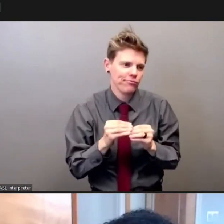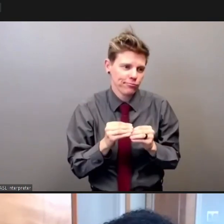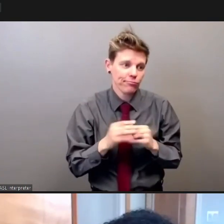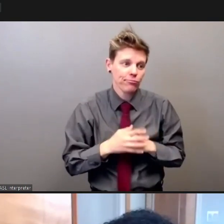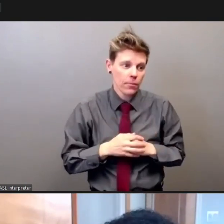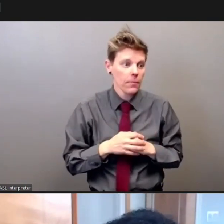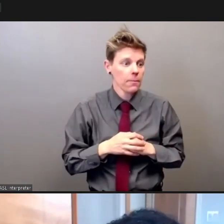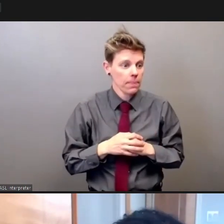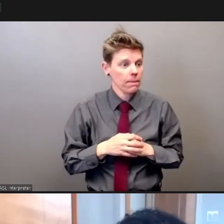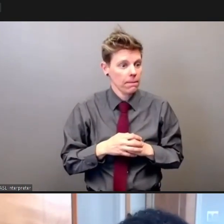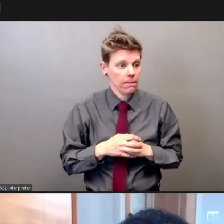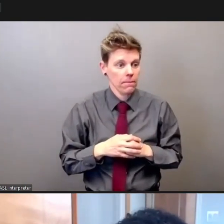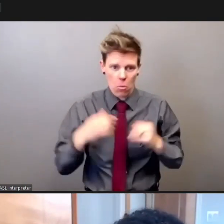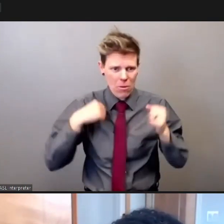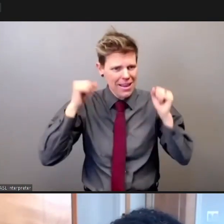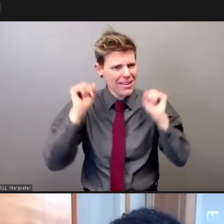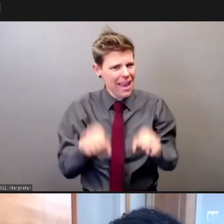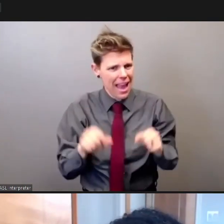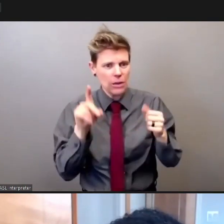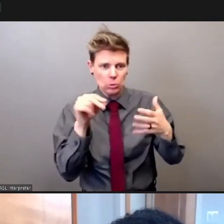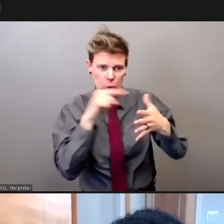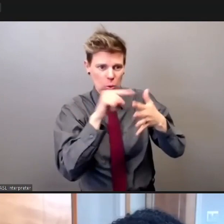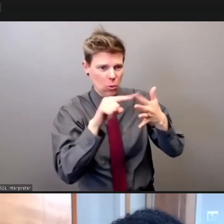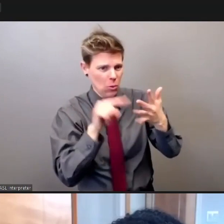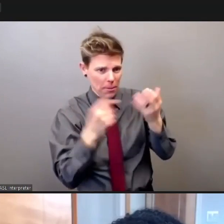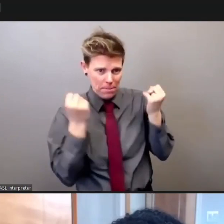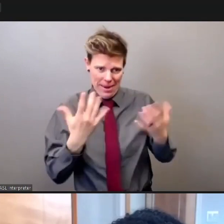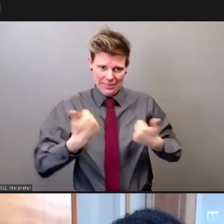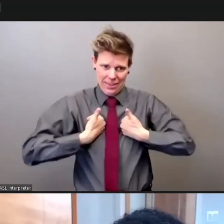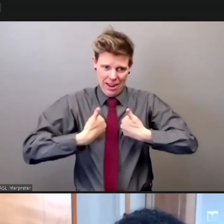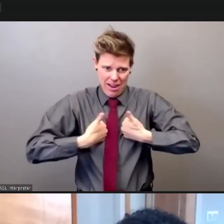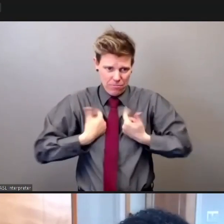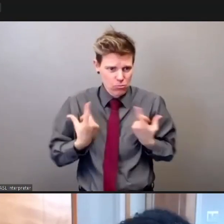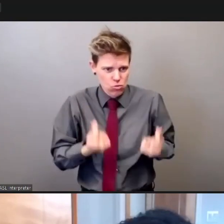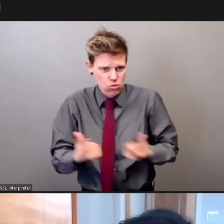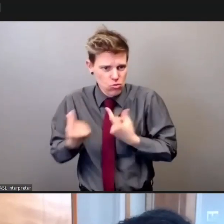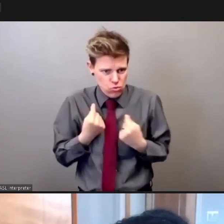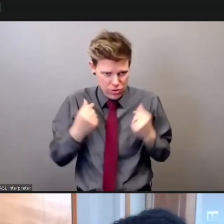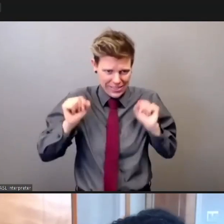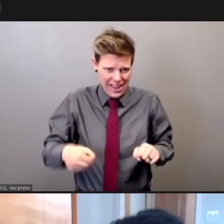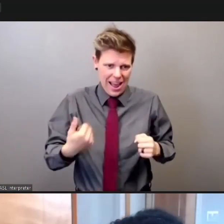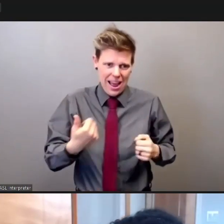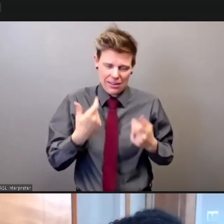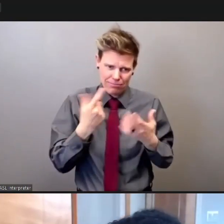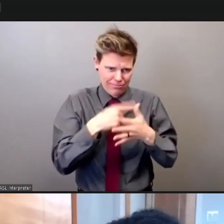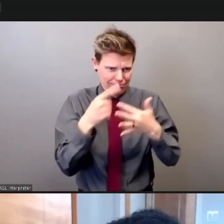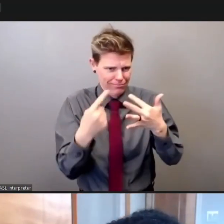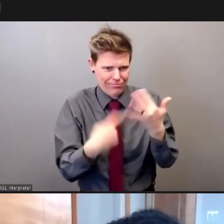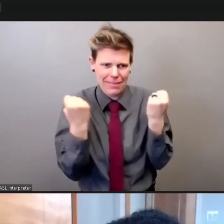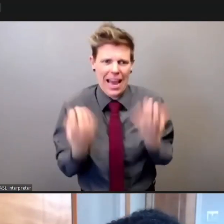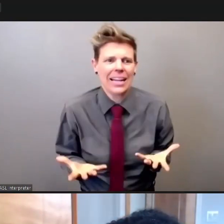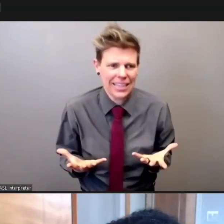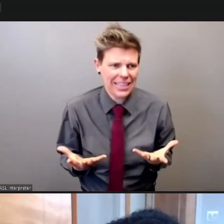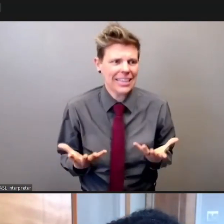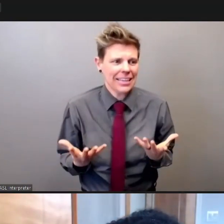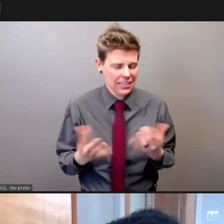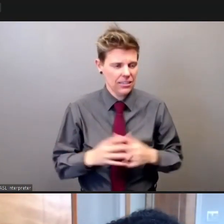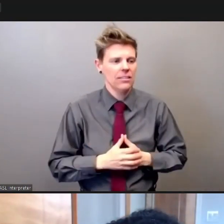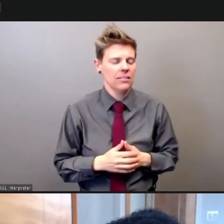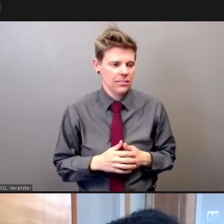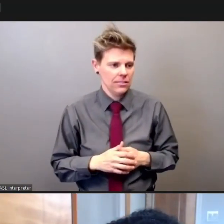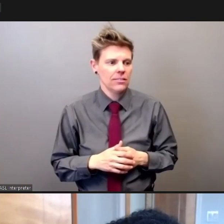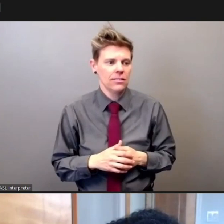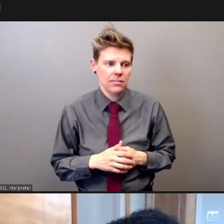to retain and hold those gains. If you let up and just have one giant county